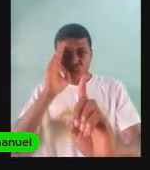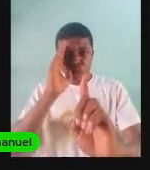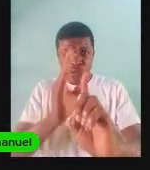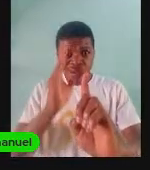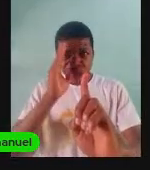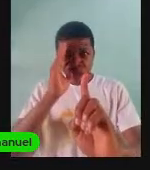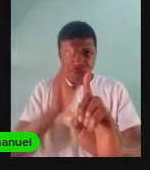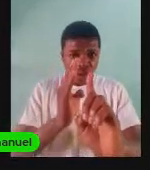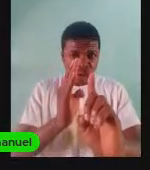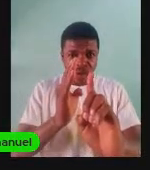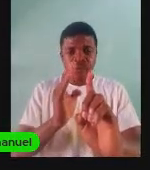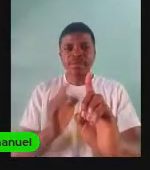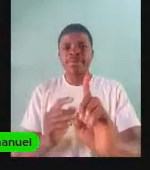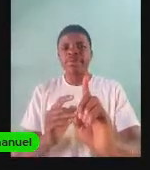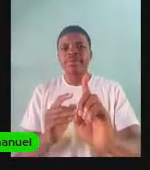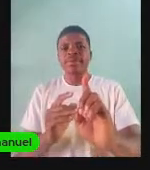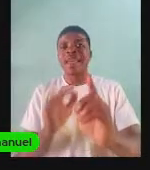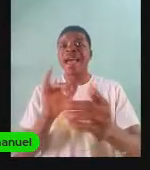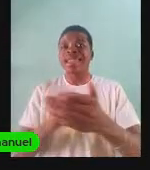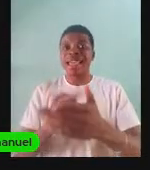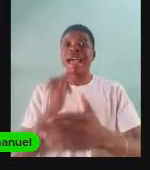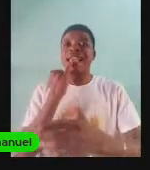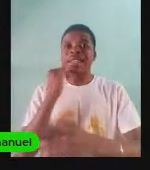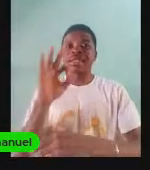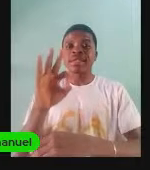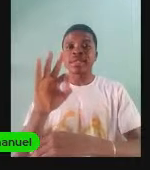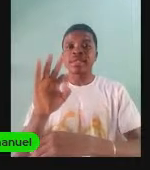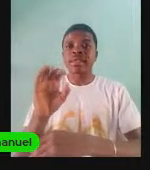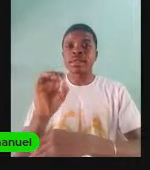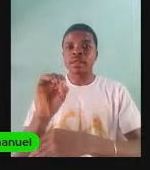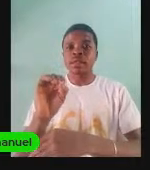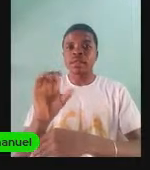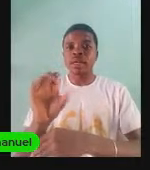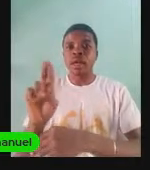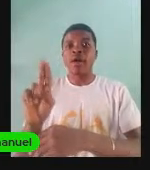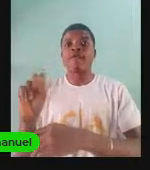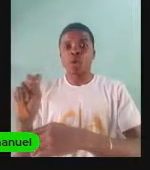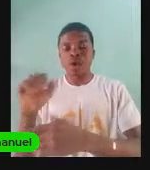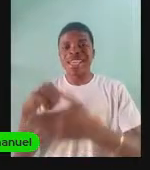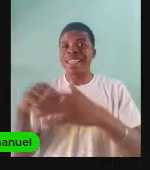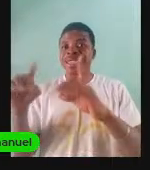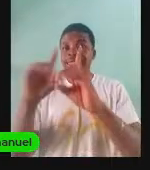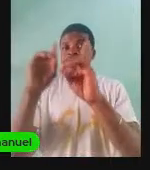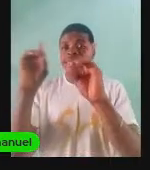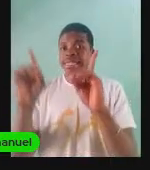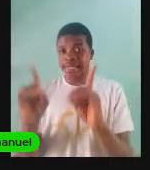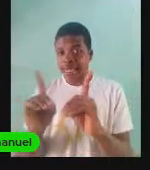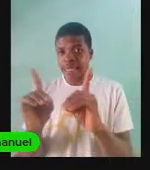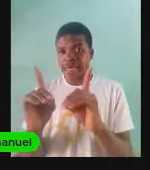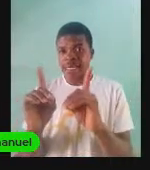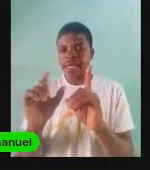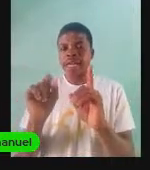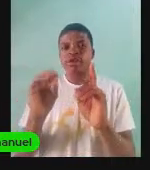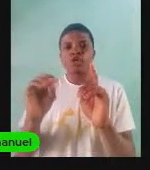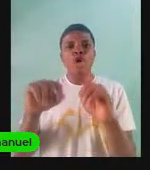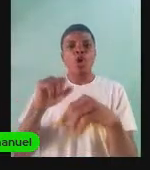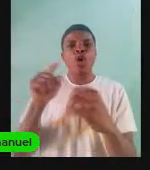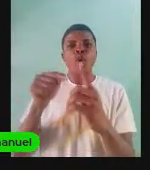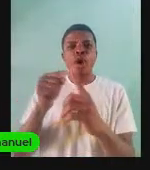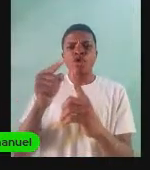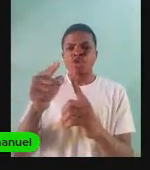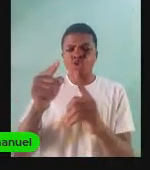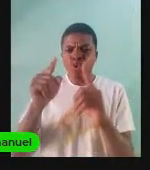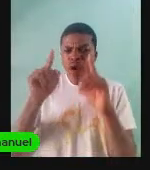thing. That is focus in design. So it grabs attention. So when you place emphasis on something,